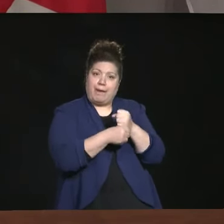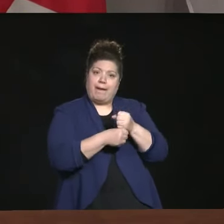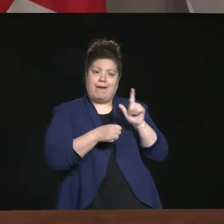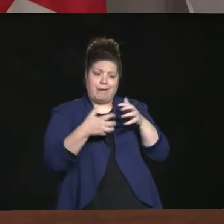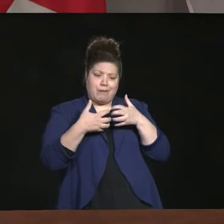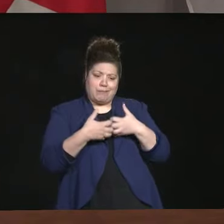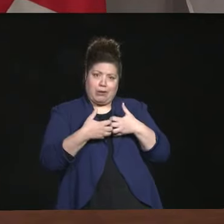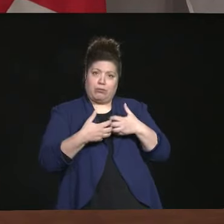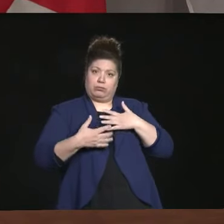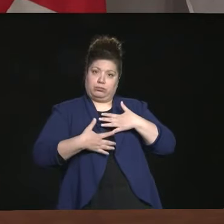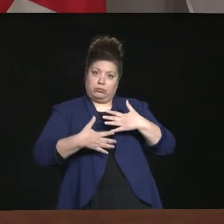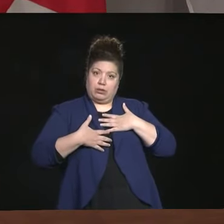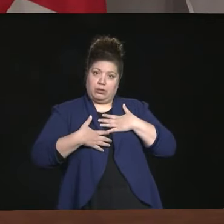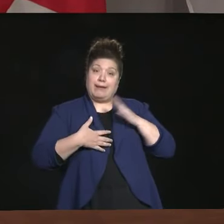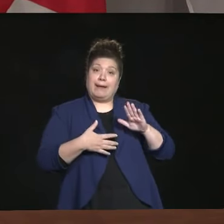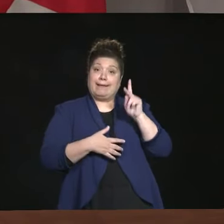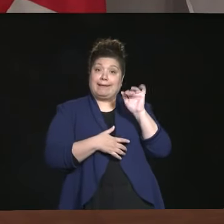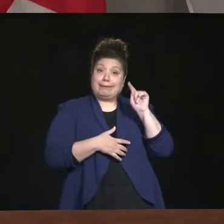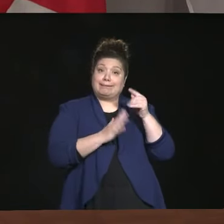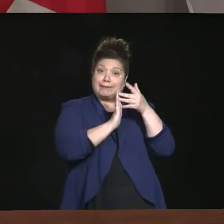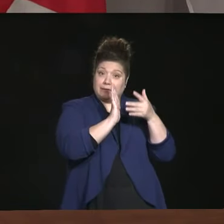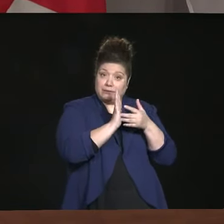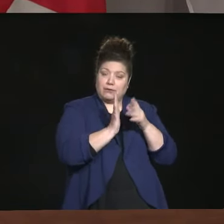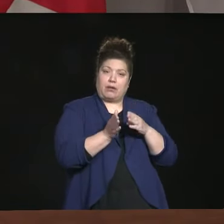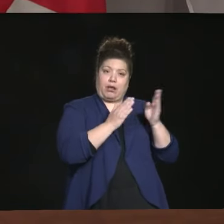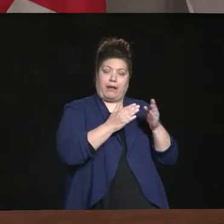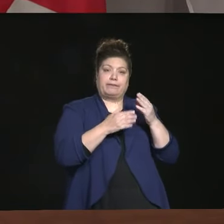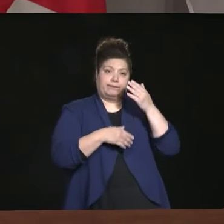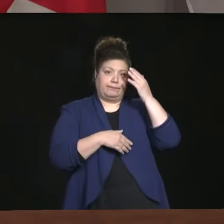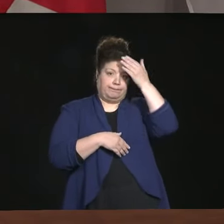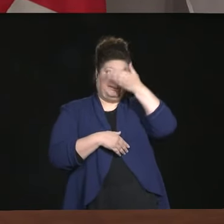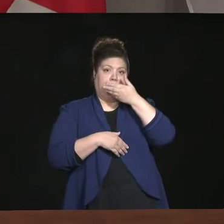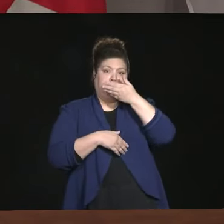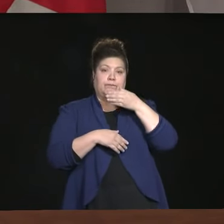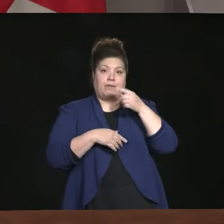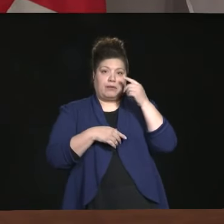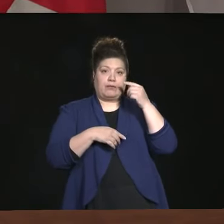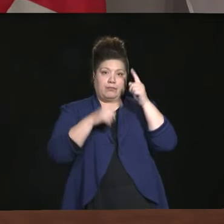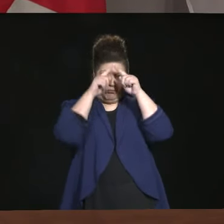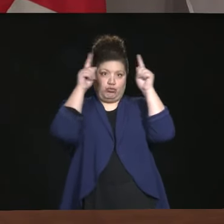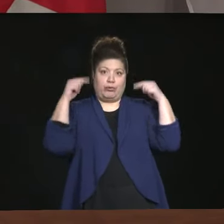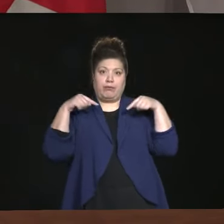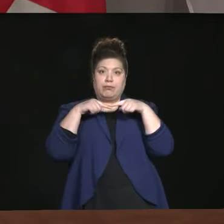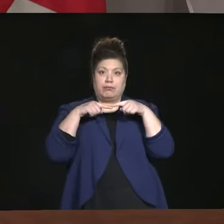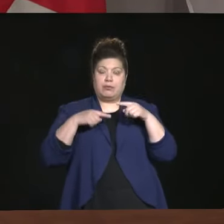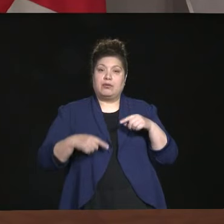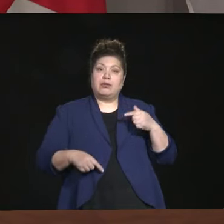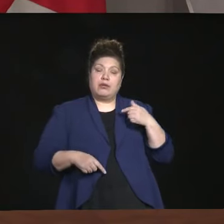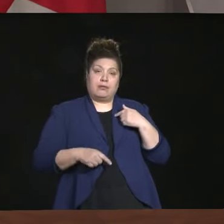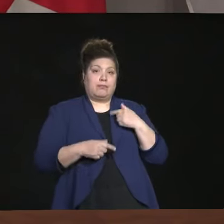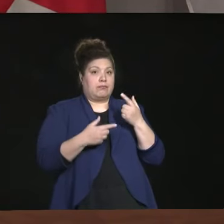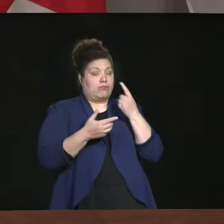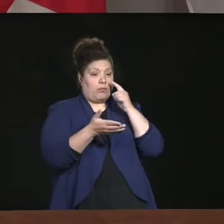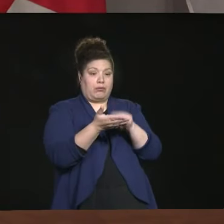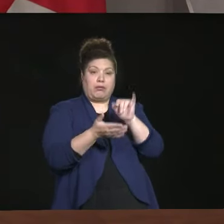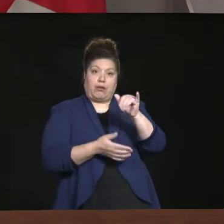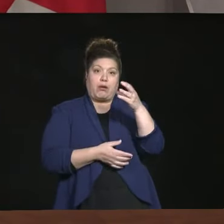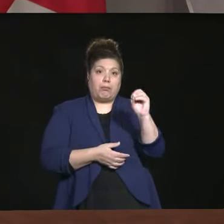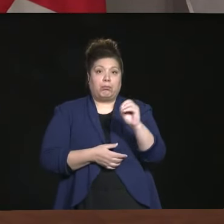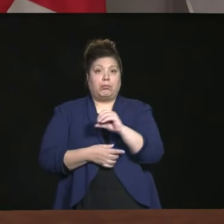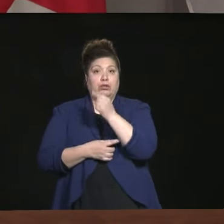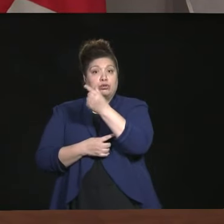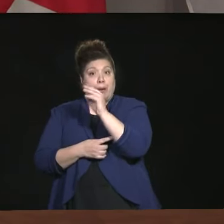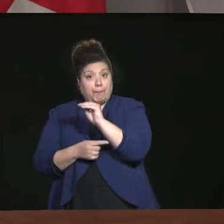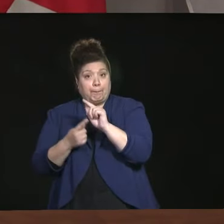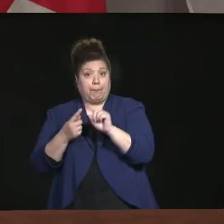shields. As my colleague mentioned, I also want to take this opportunity to recognize companies like General Motors, Ford, Toyota,